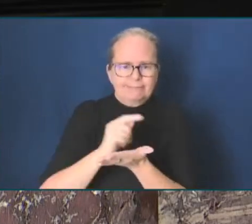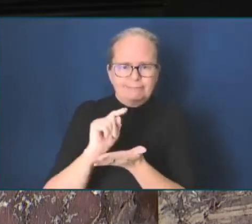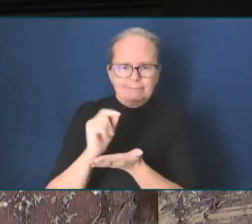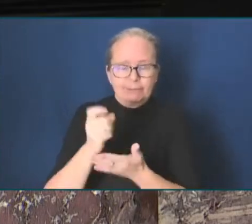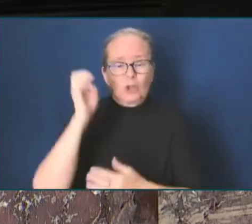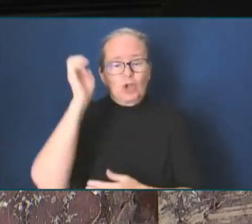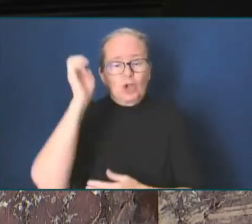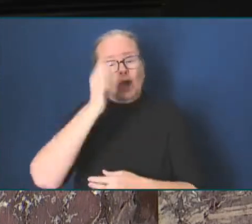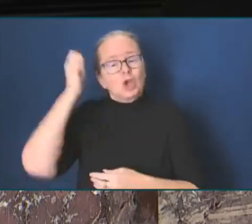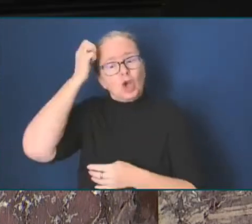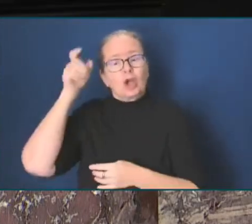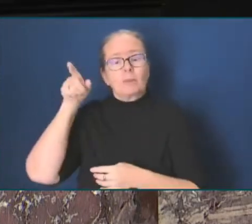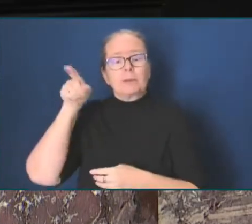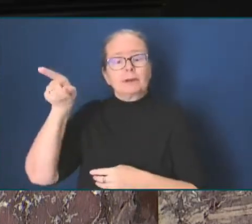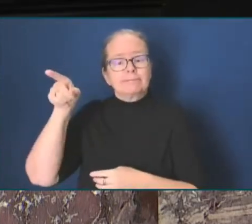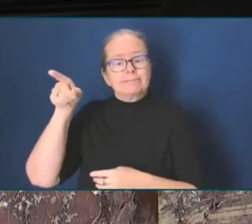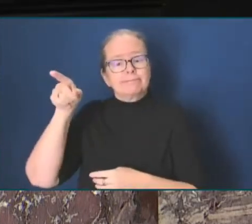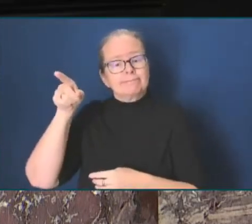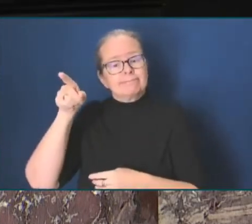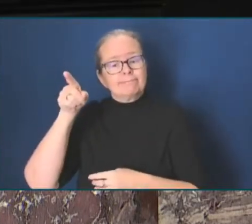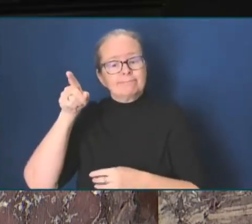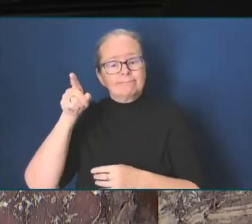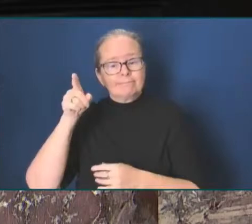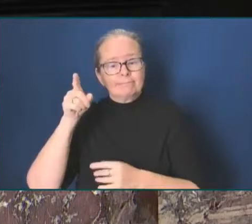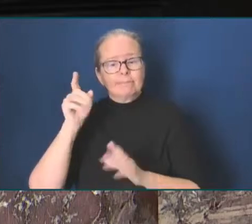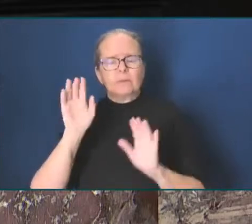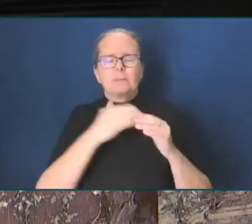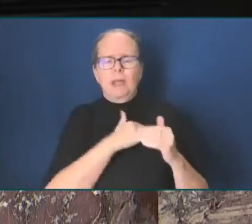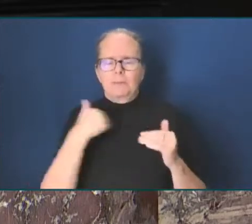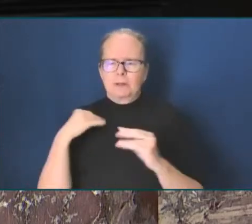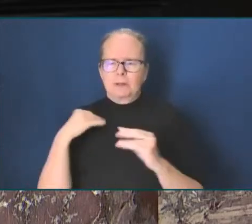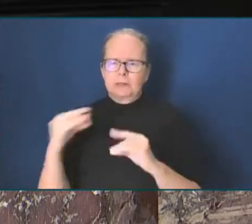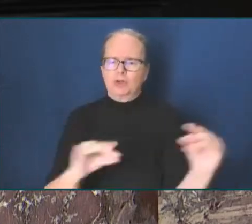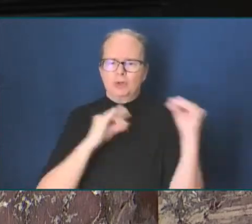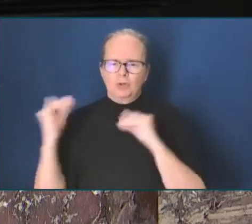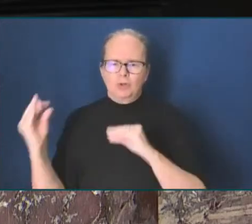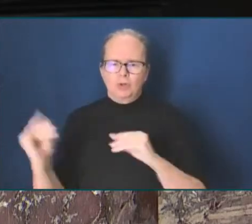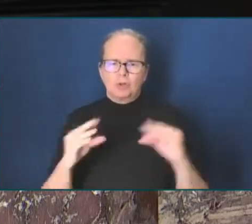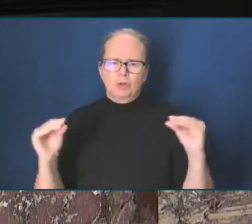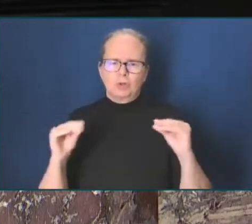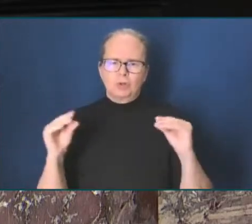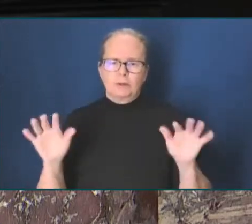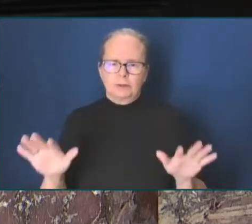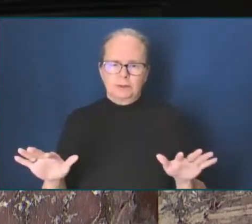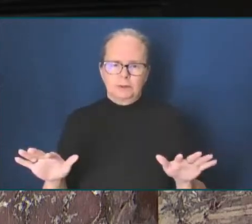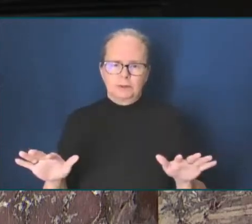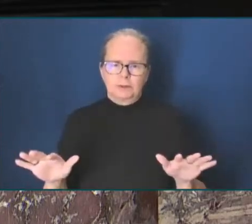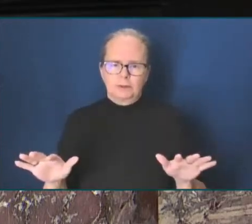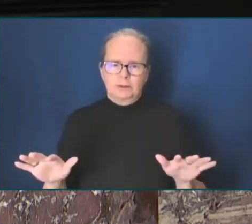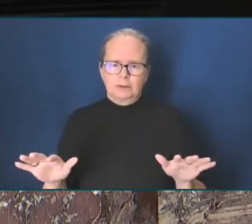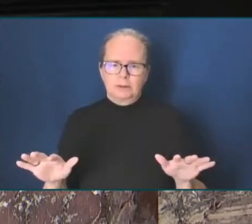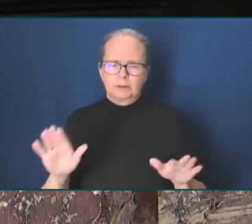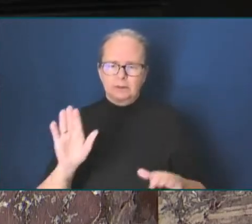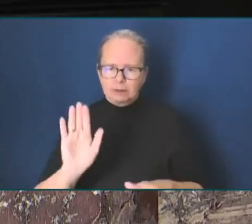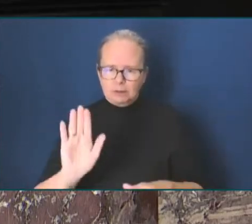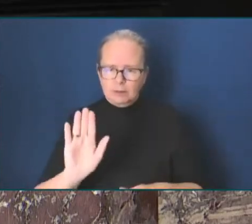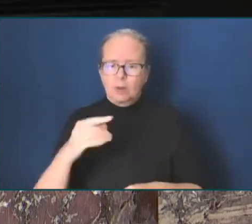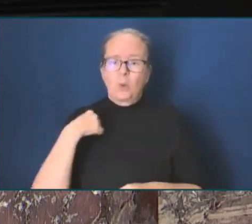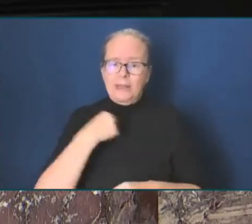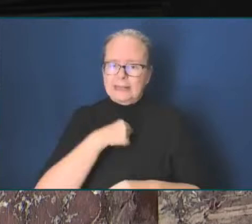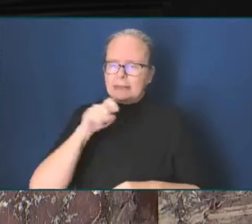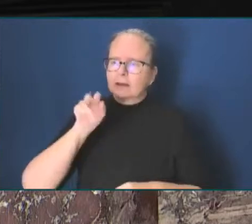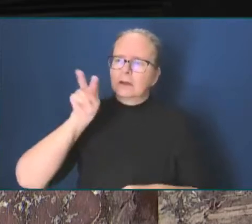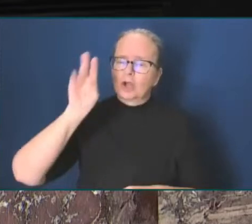question, please? Why are we not looking at their model and trying to learn from it to get a healthcare system in British Columbia that can actually meet the needs of people